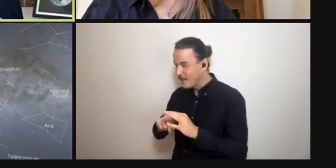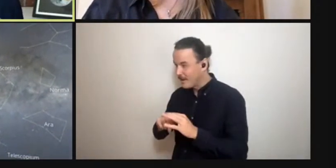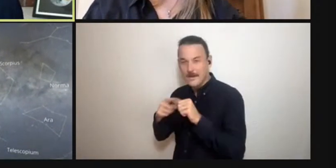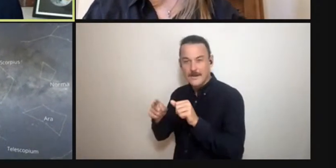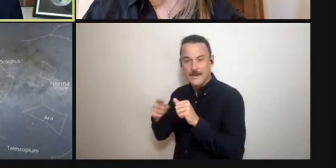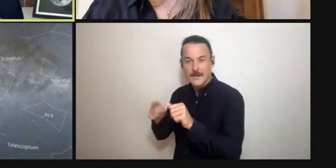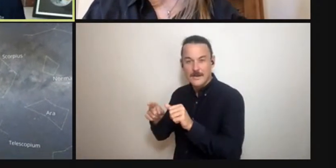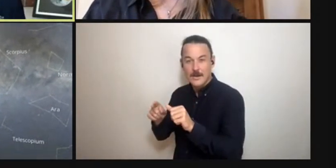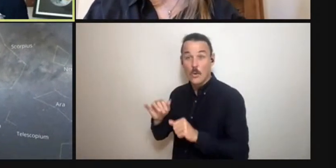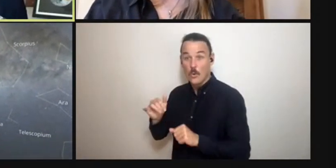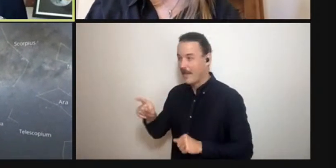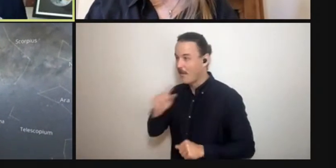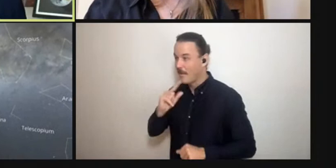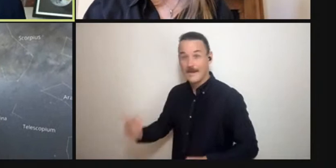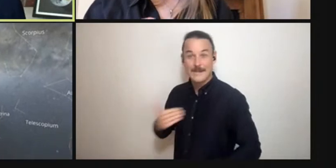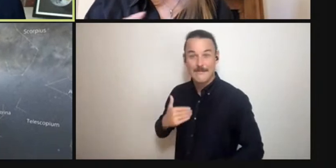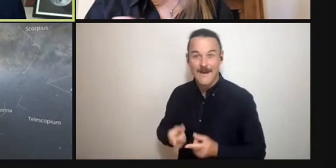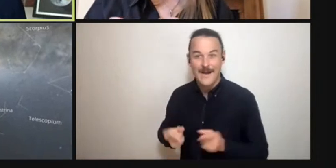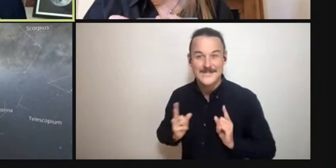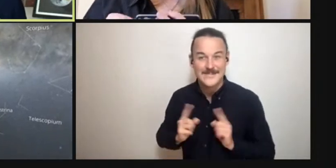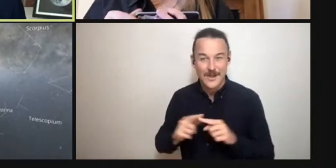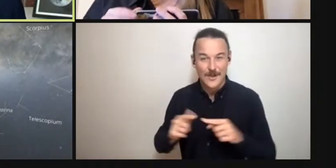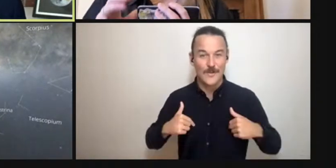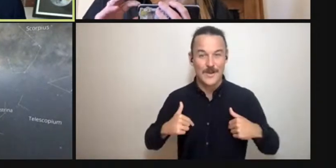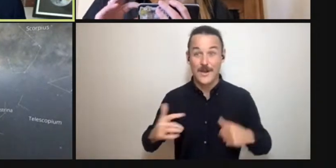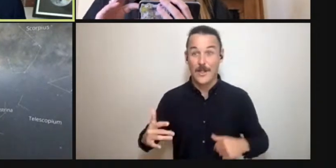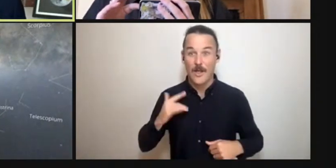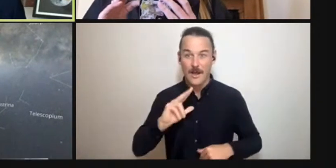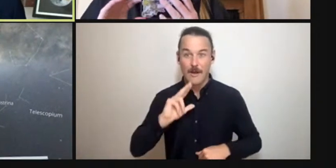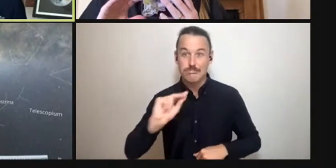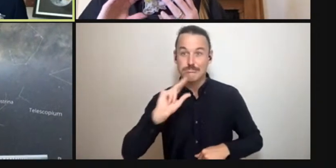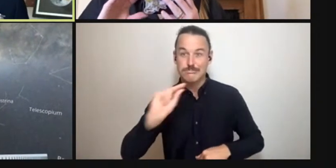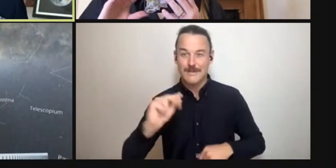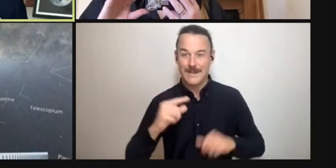to ask and answer live.